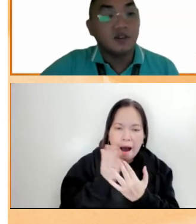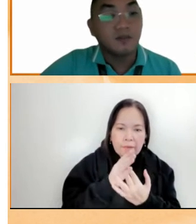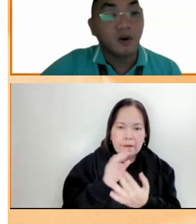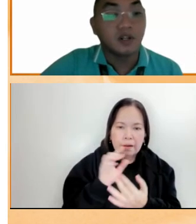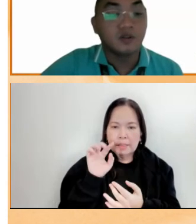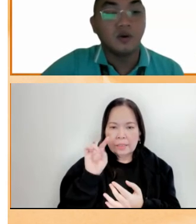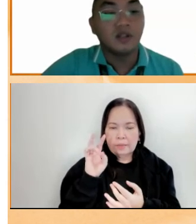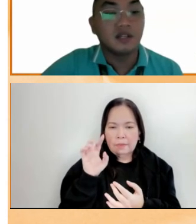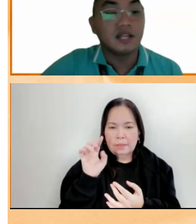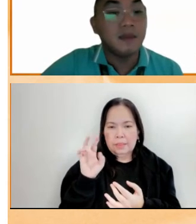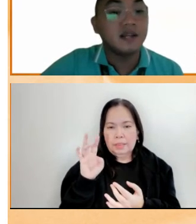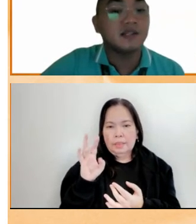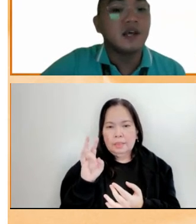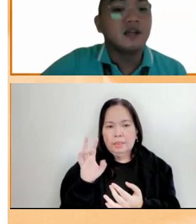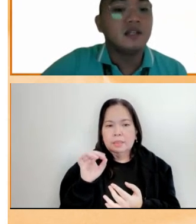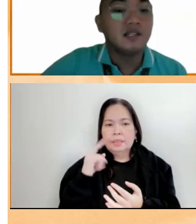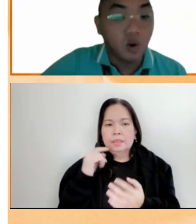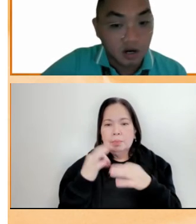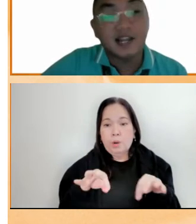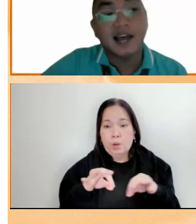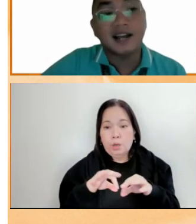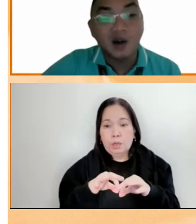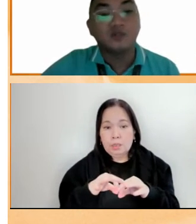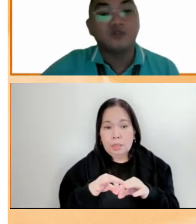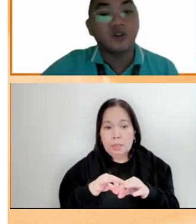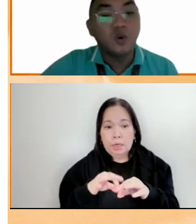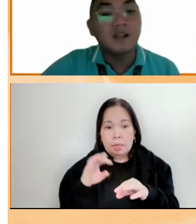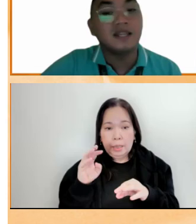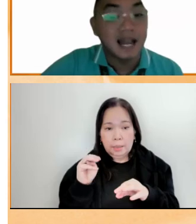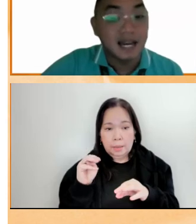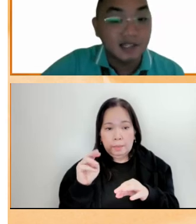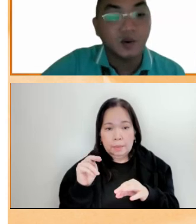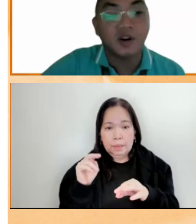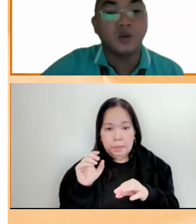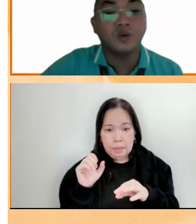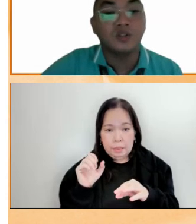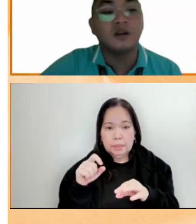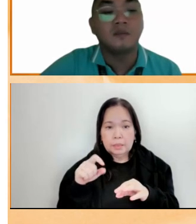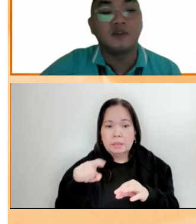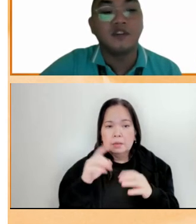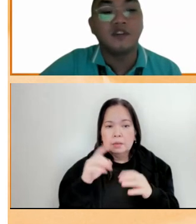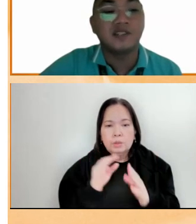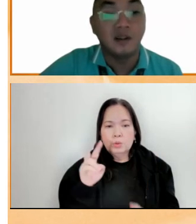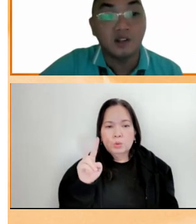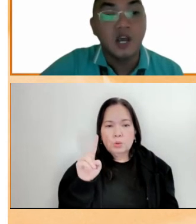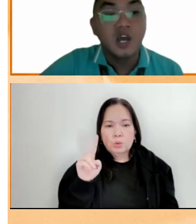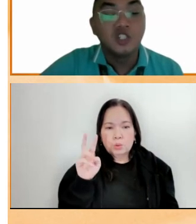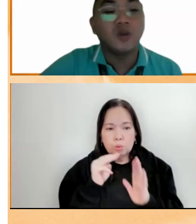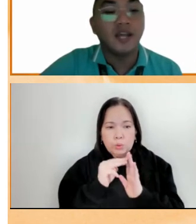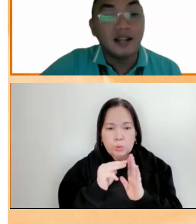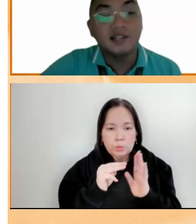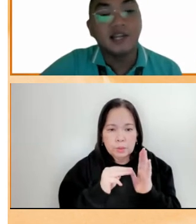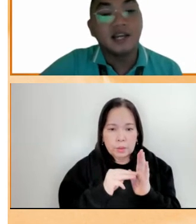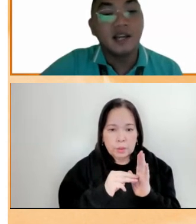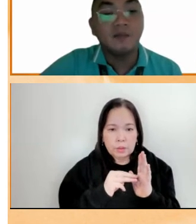also important to note that MNS disorders account for 2 million DALYs, or total numbers of years lost due